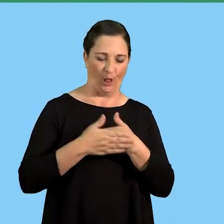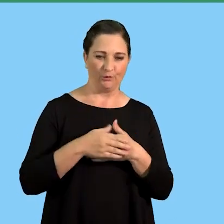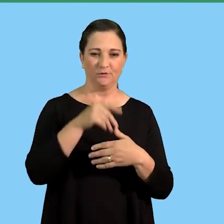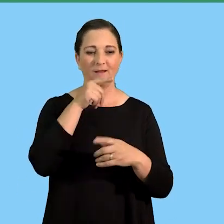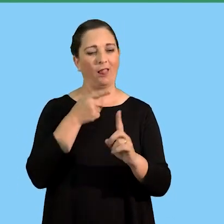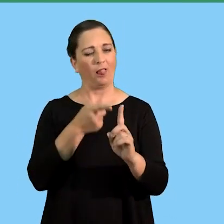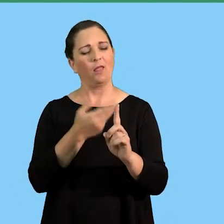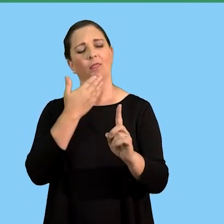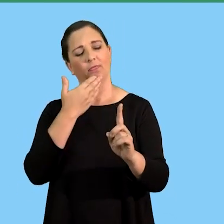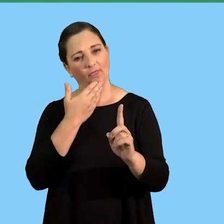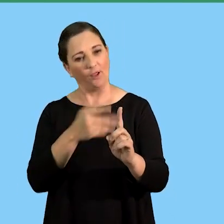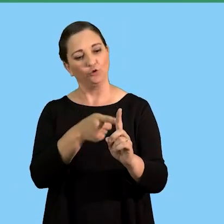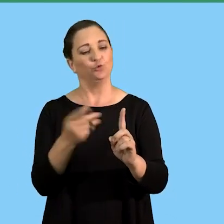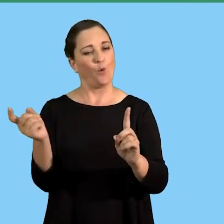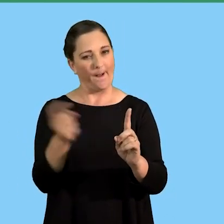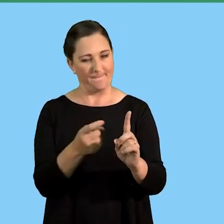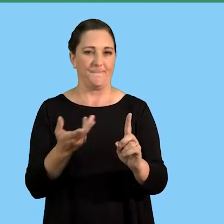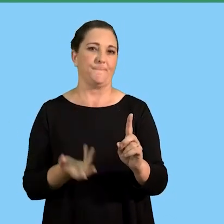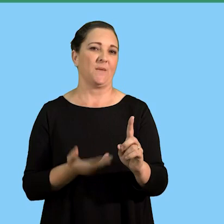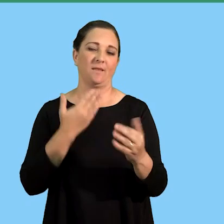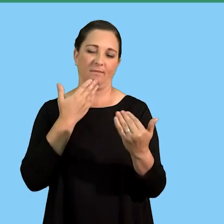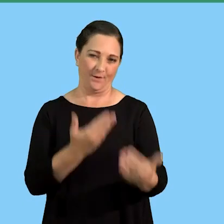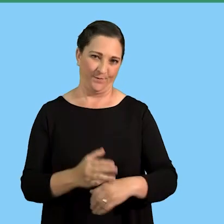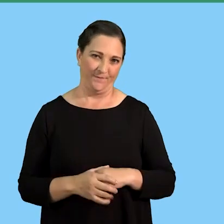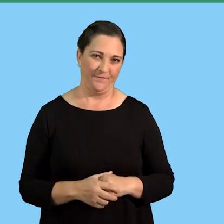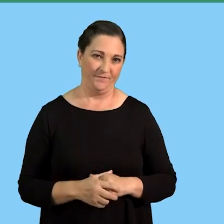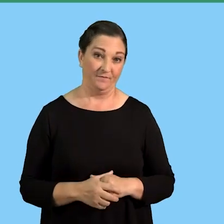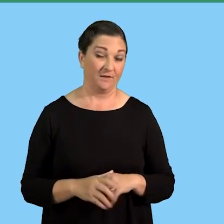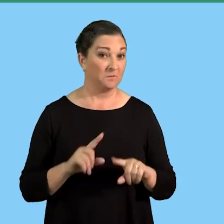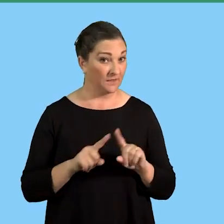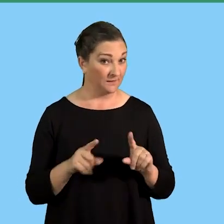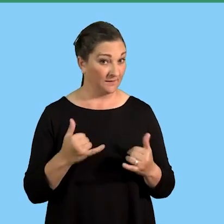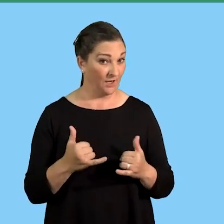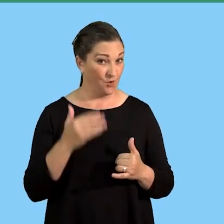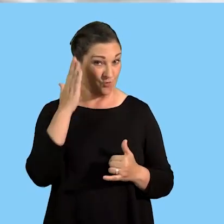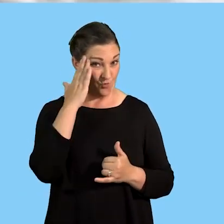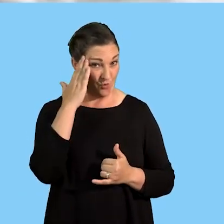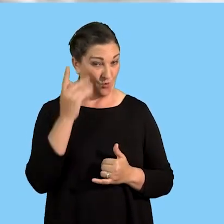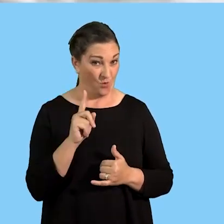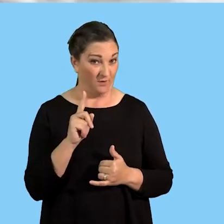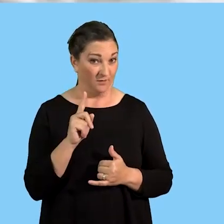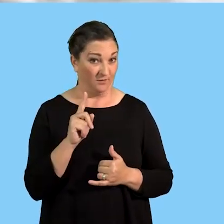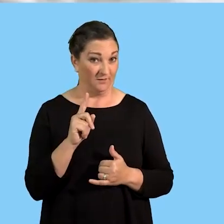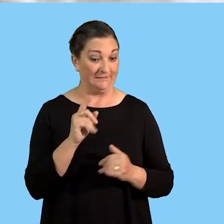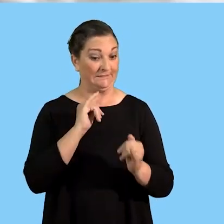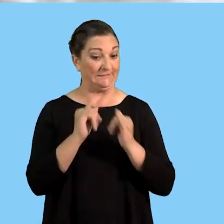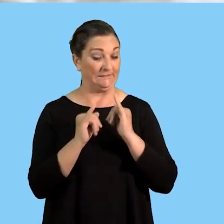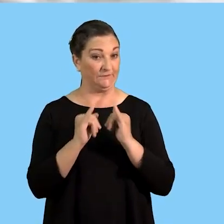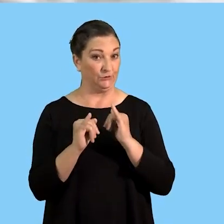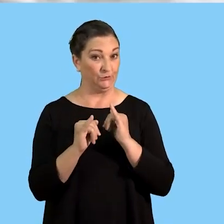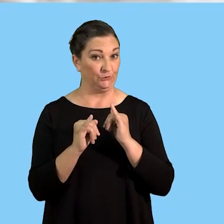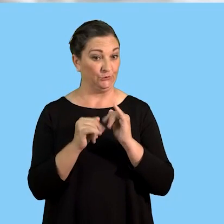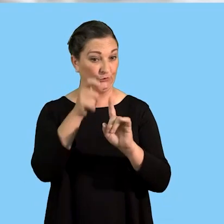interview by thanking the interviewee for attending the interview. Now, remember that in as much as